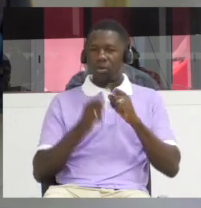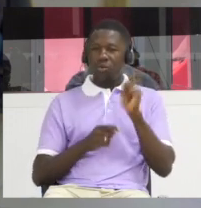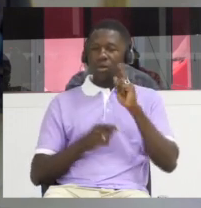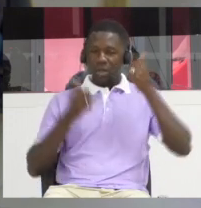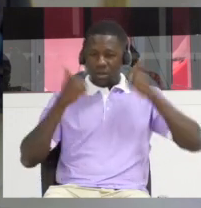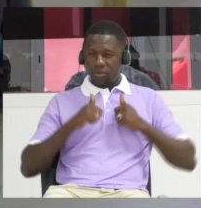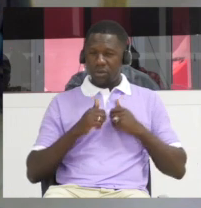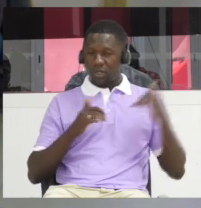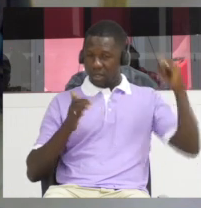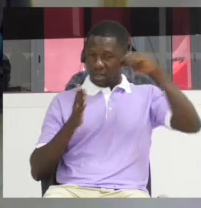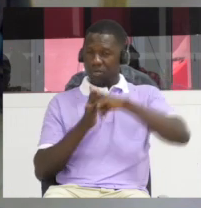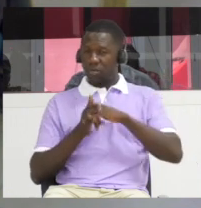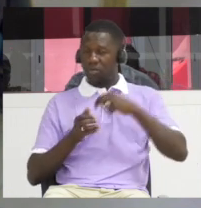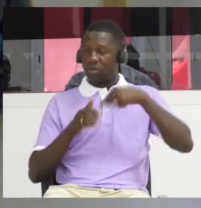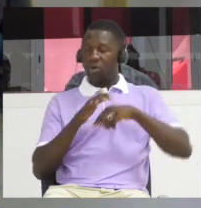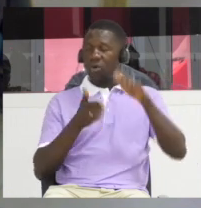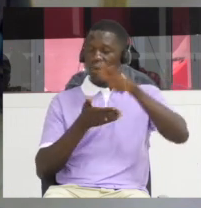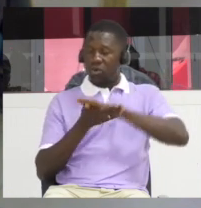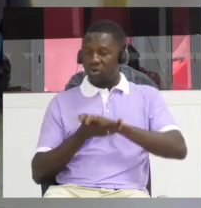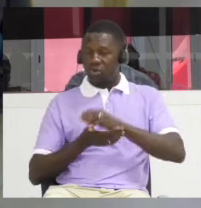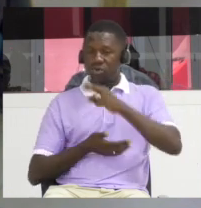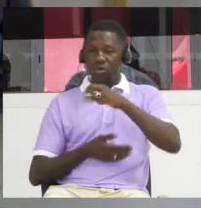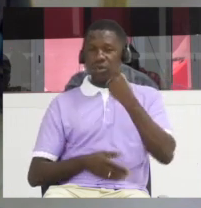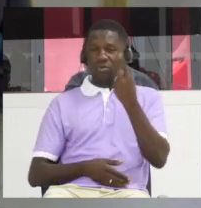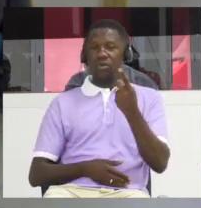airport on 21st July,